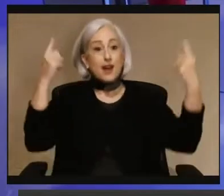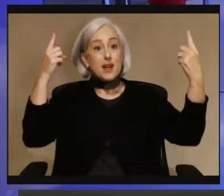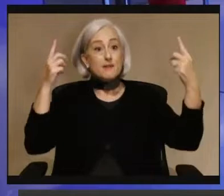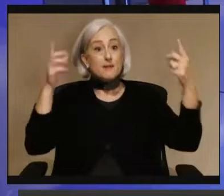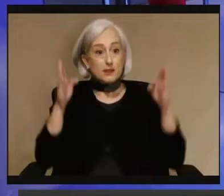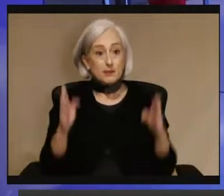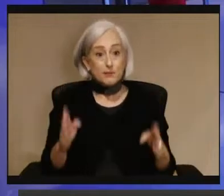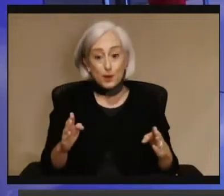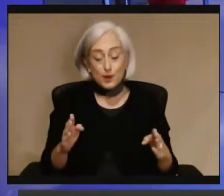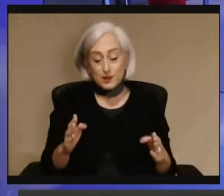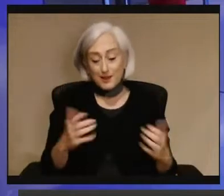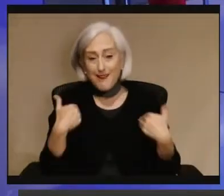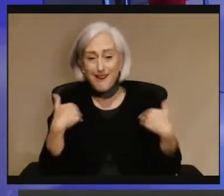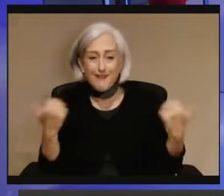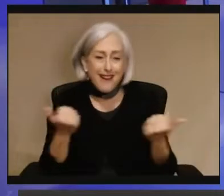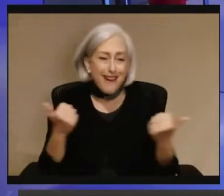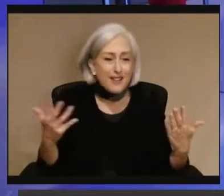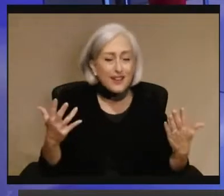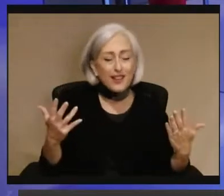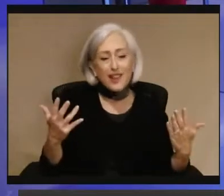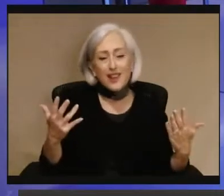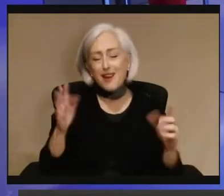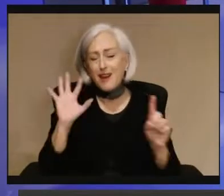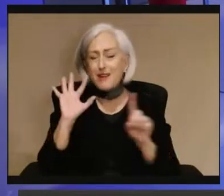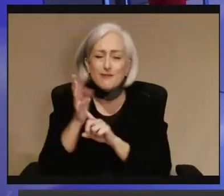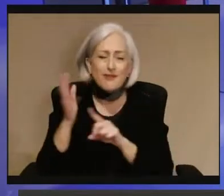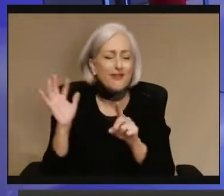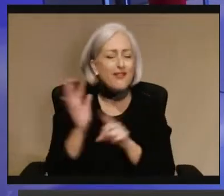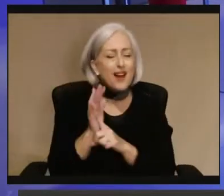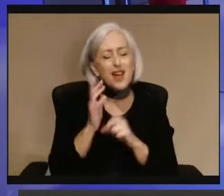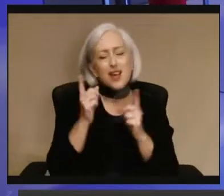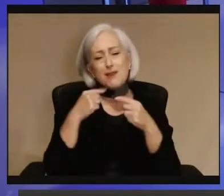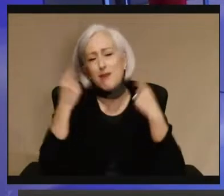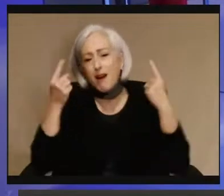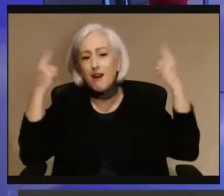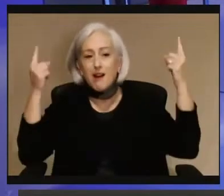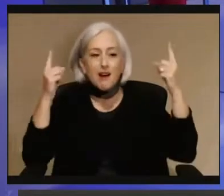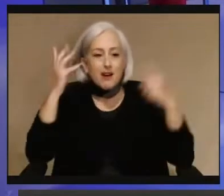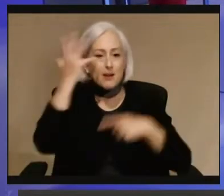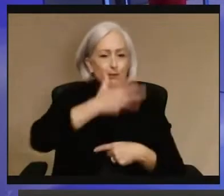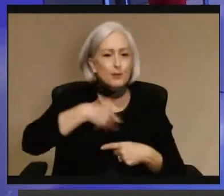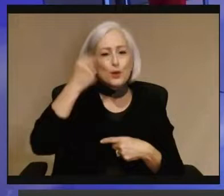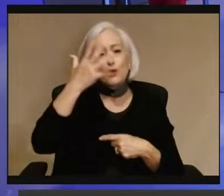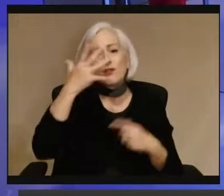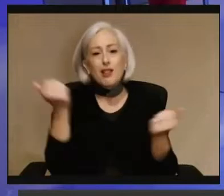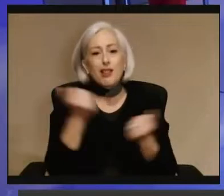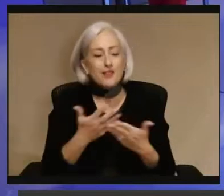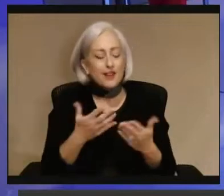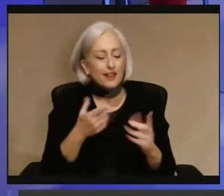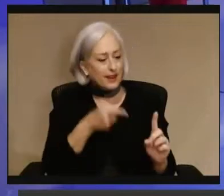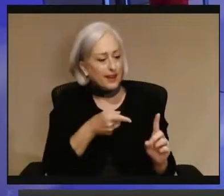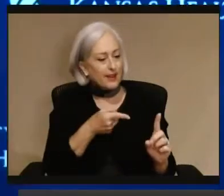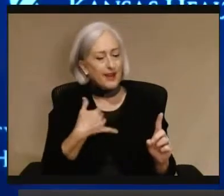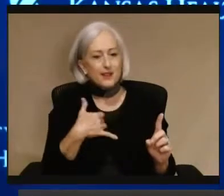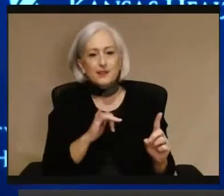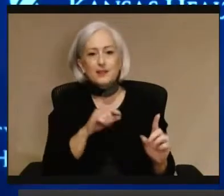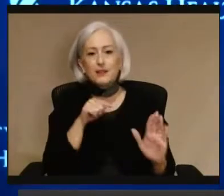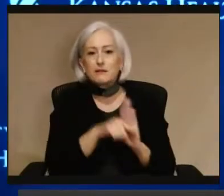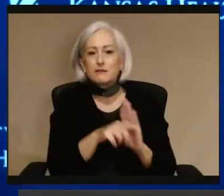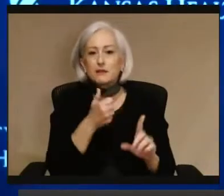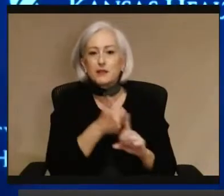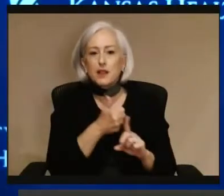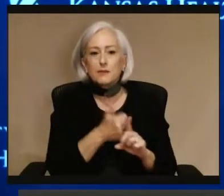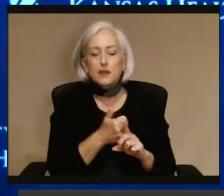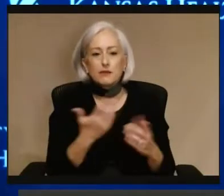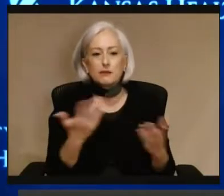beauty, and they couldn't get there. Does that help? Does it help? Does it hurt? I mean, it helps in terms